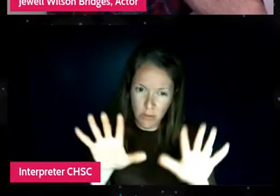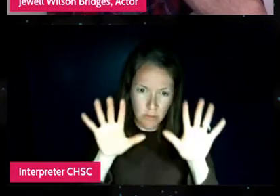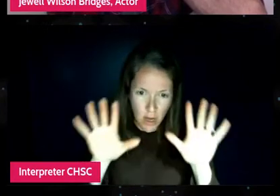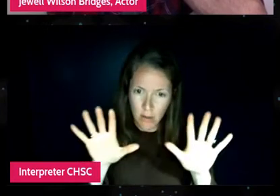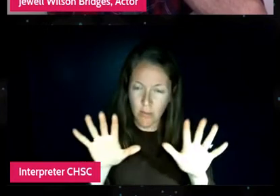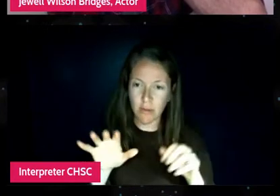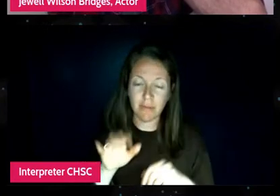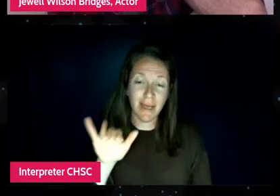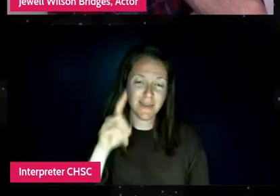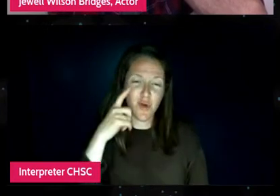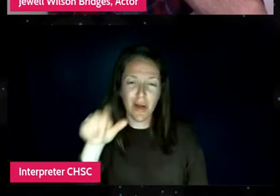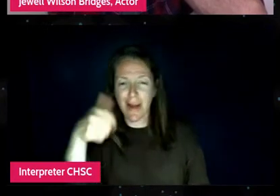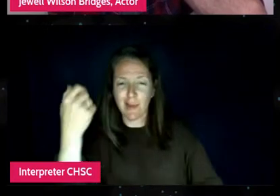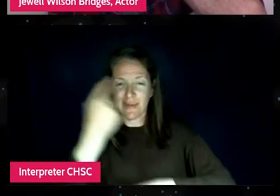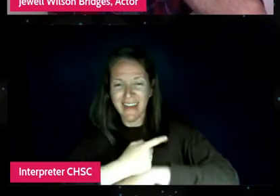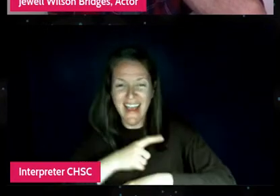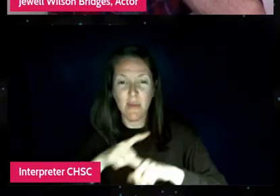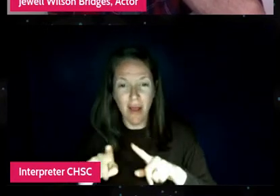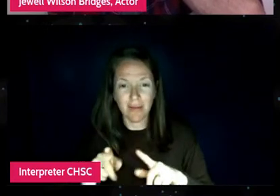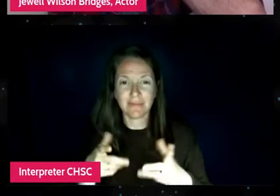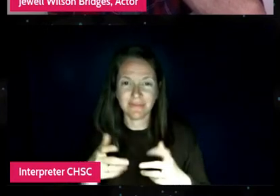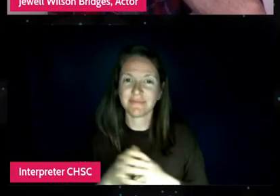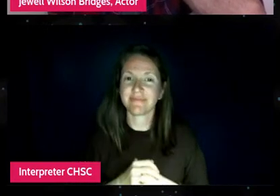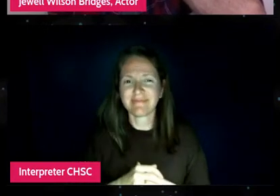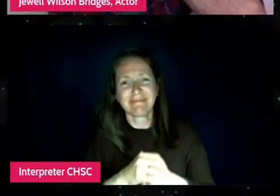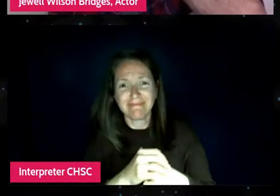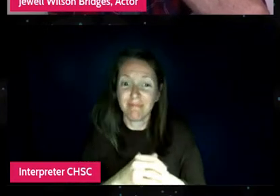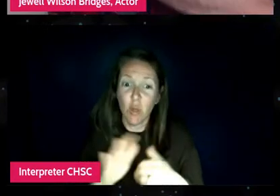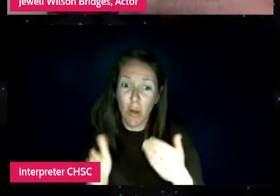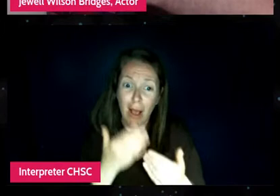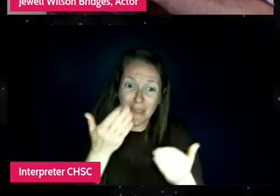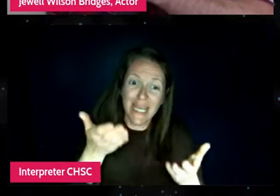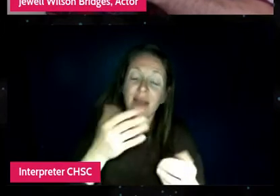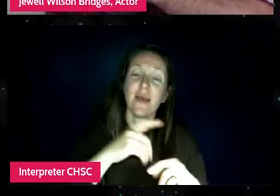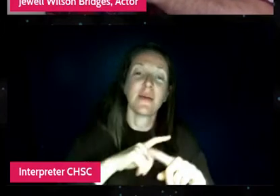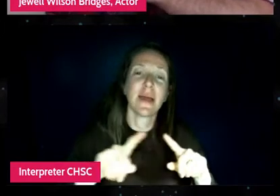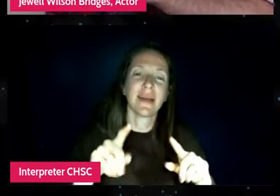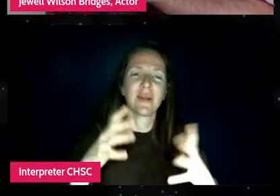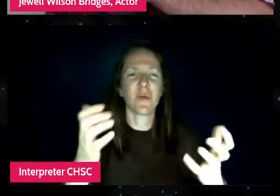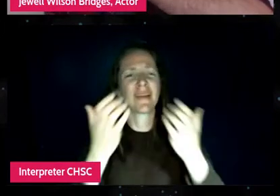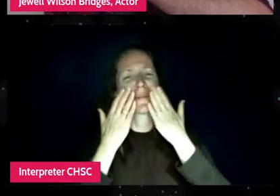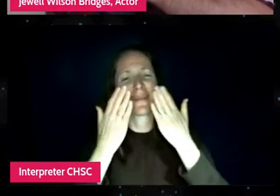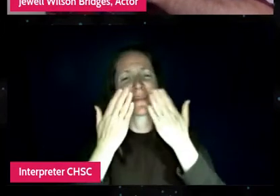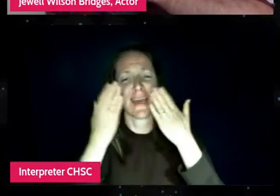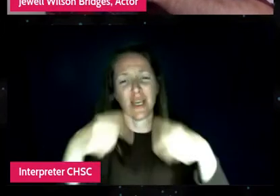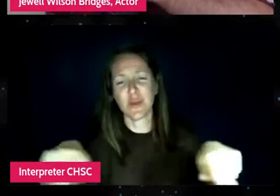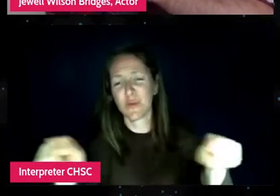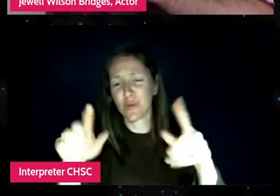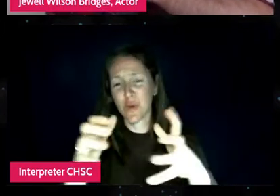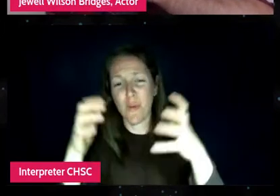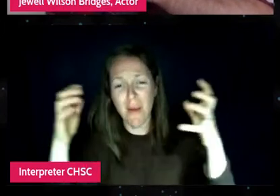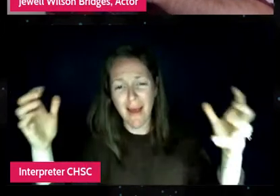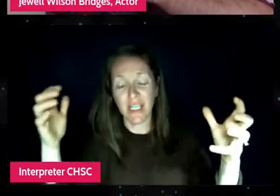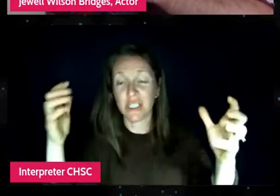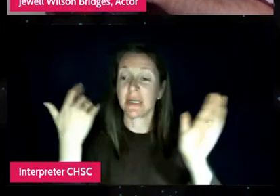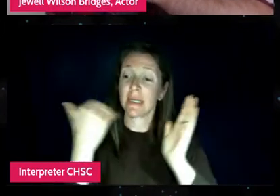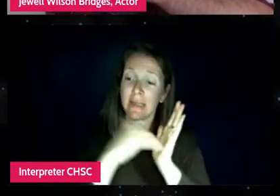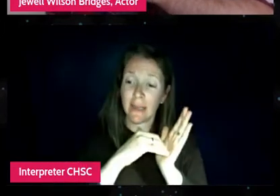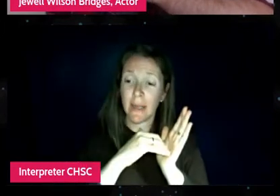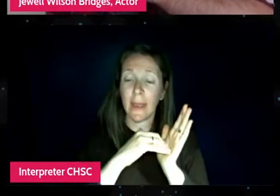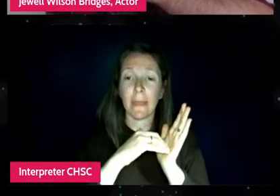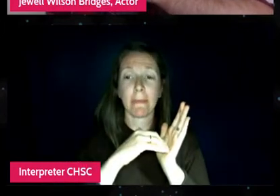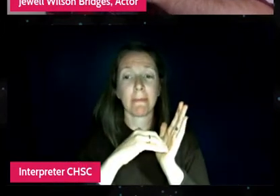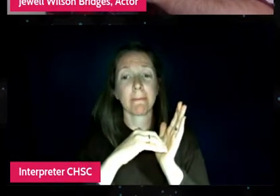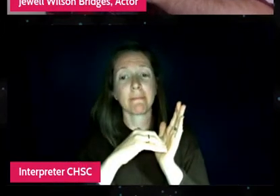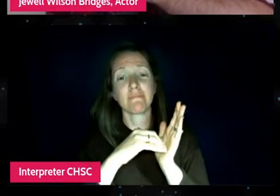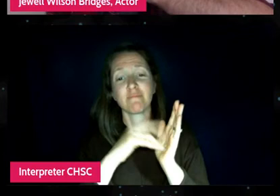for another day. Yeah, and we're almost there. But I want to thank you all so much for once again being with us